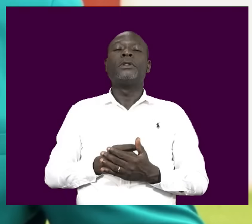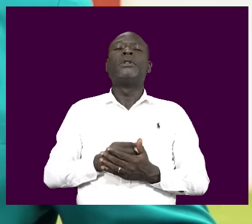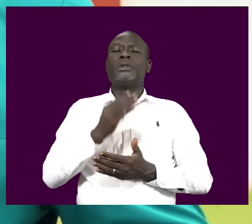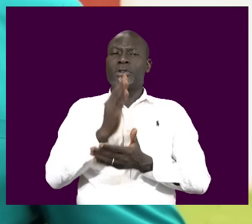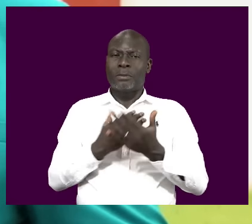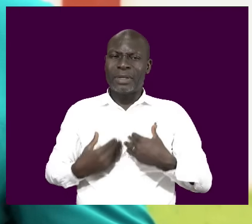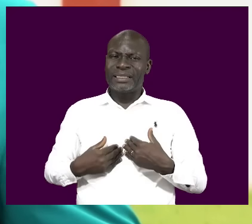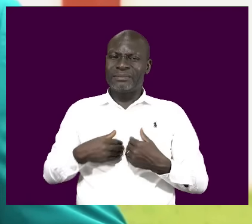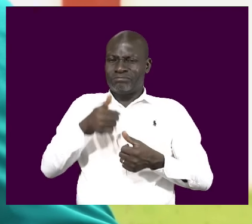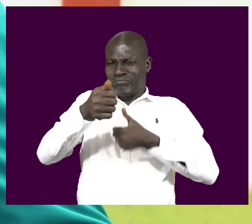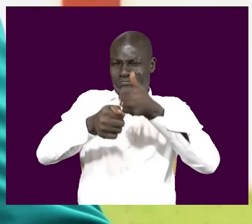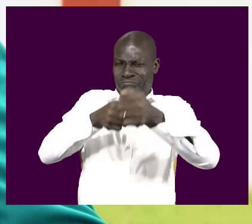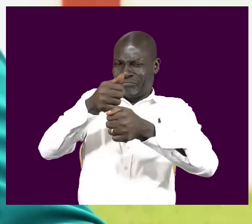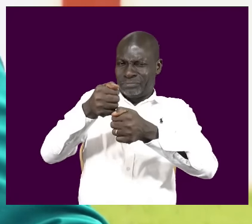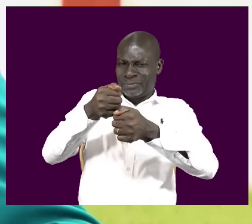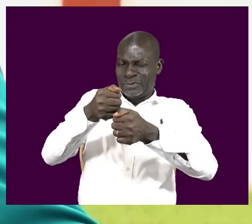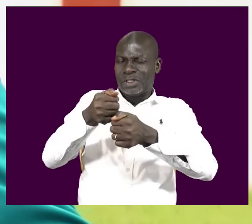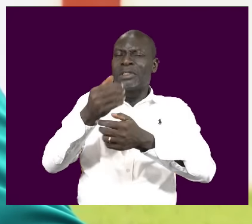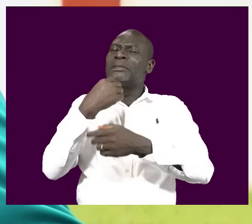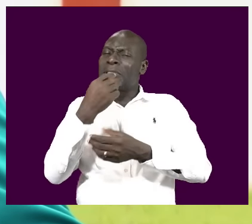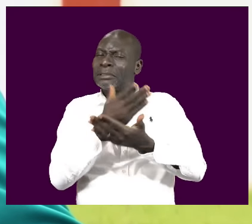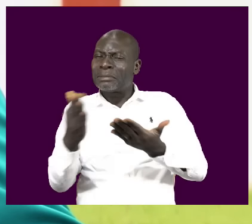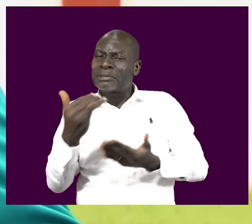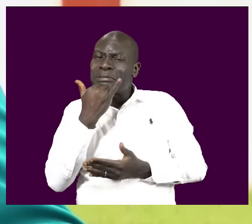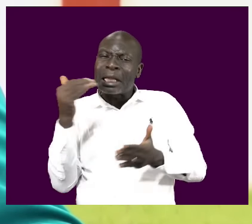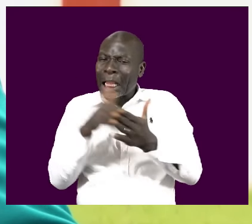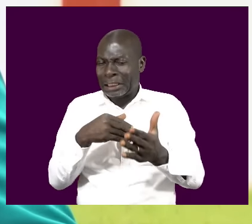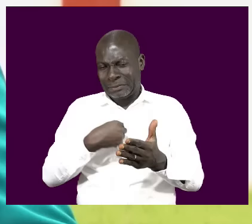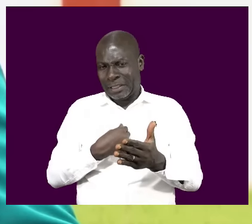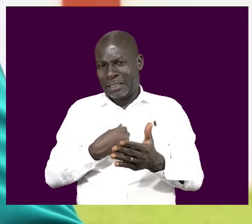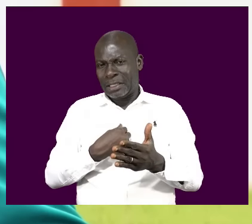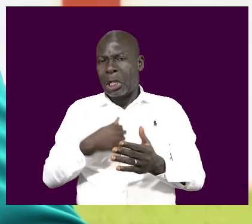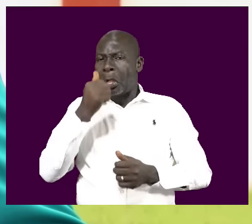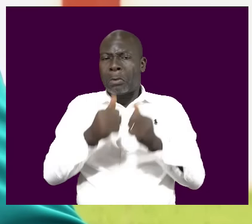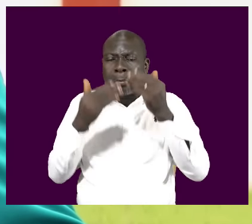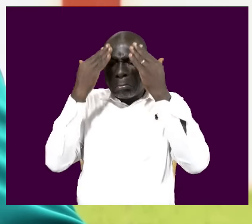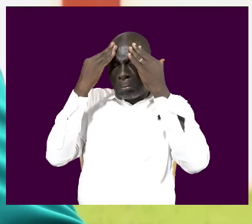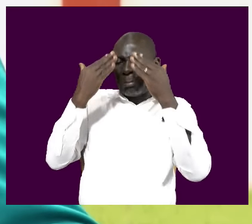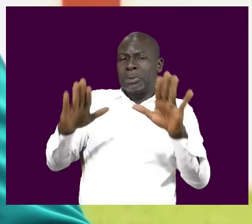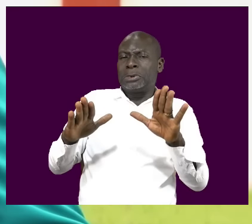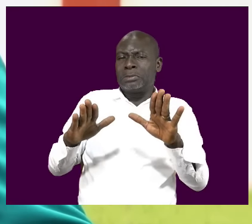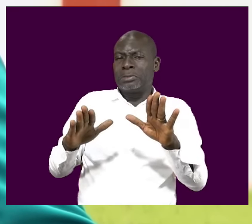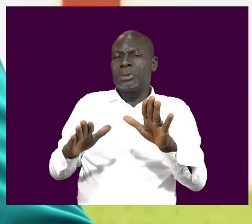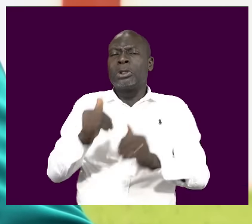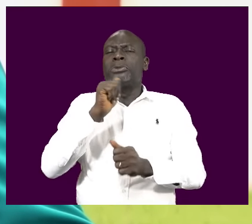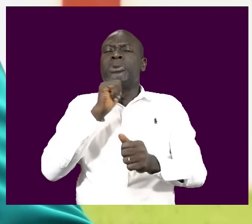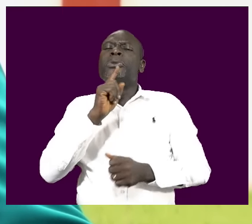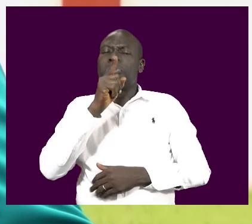Gumihufi, Obia can some atomeso, Asamwa minim hoshe, Wakadi